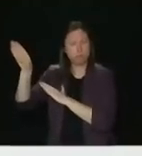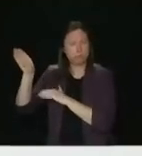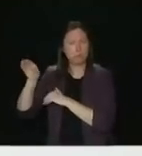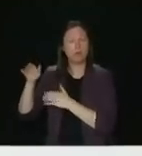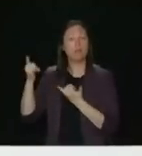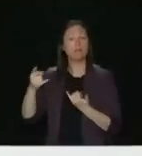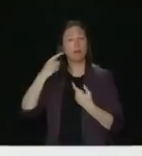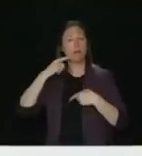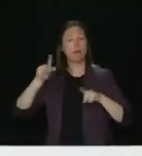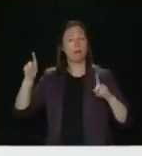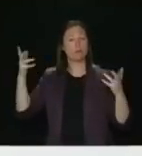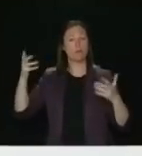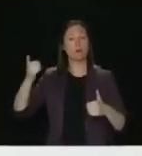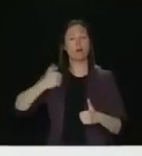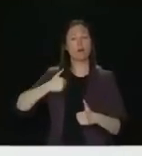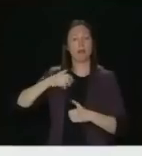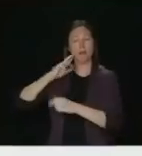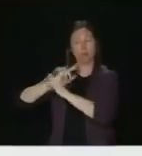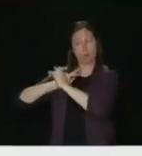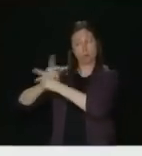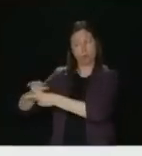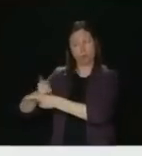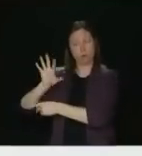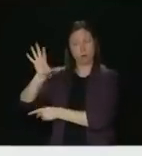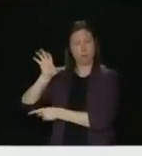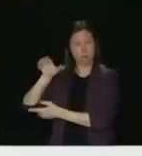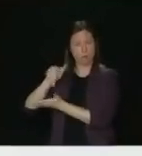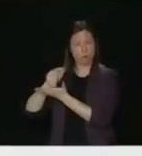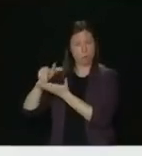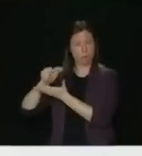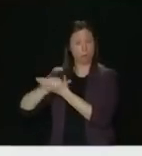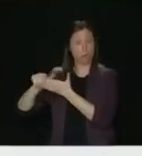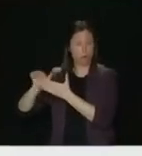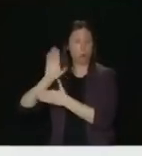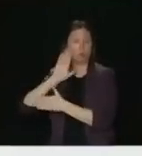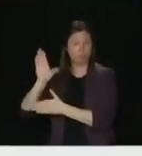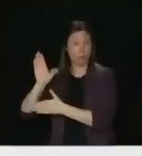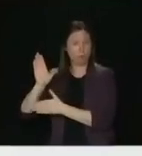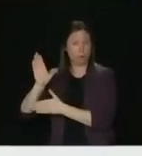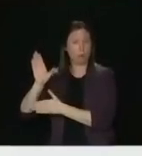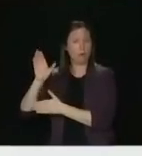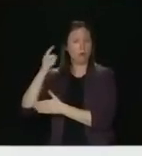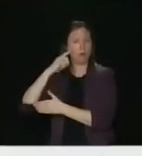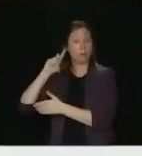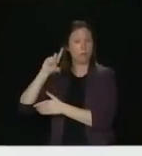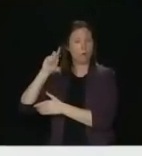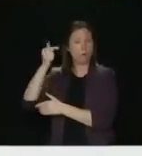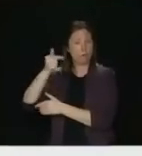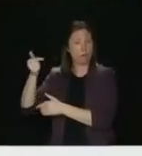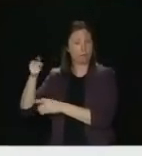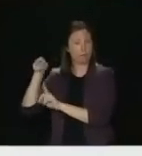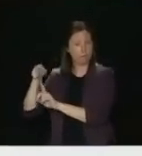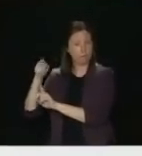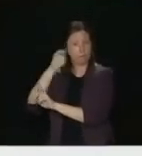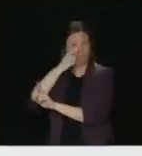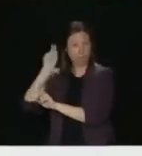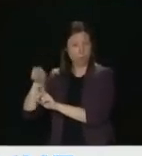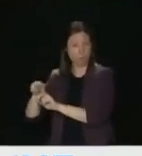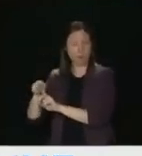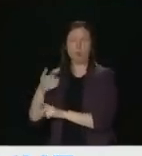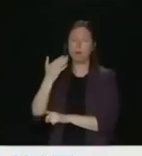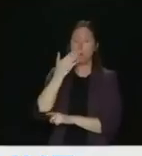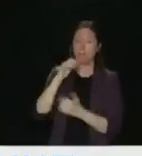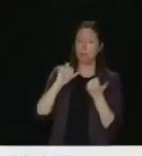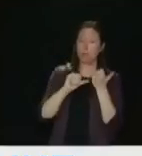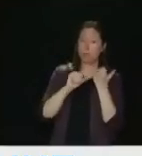announcing that Canada will offer a loan of up to $500 million to the government of Ukraine. I want to thank Deputy Prime